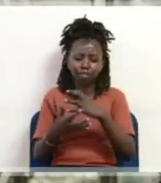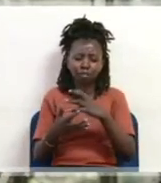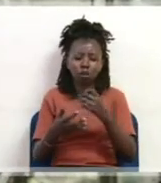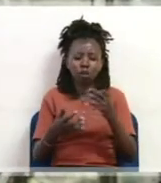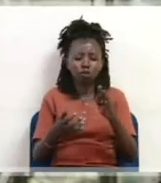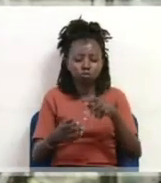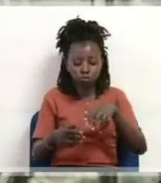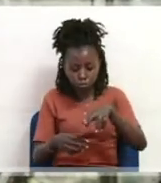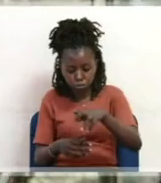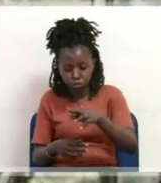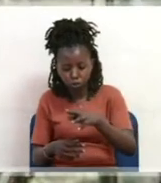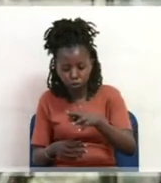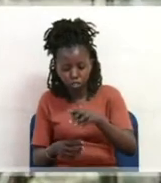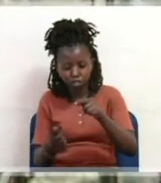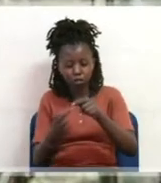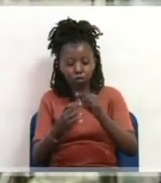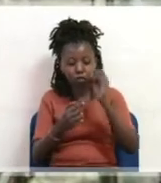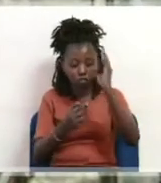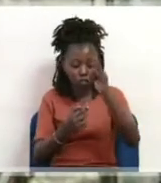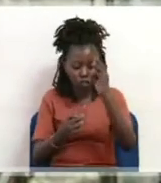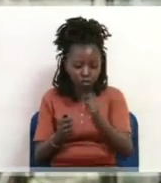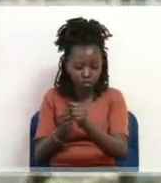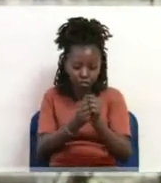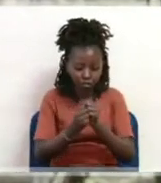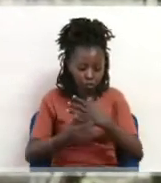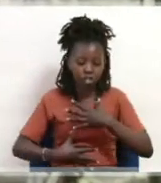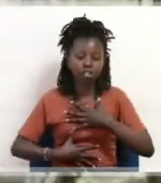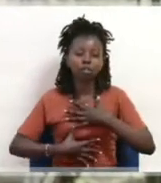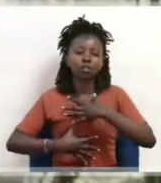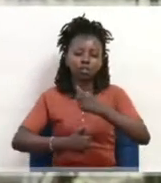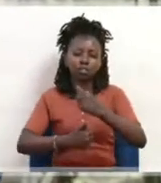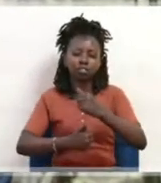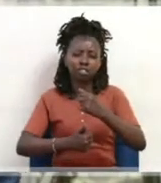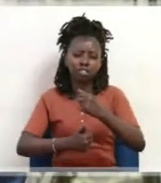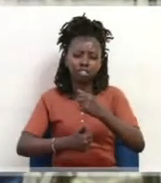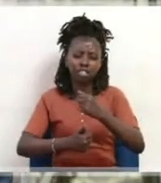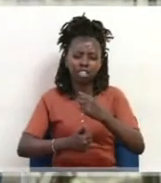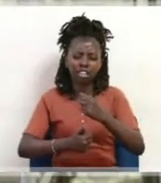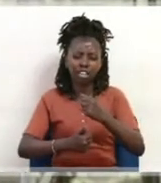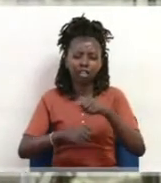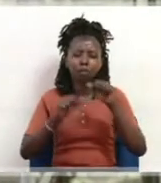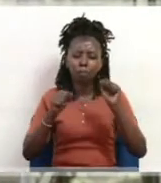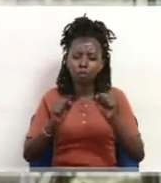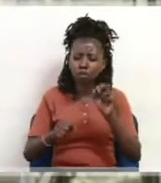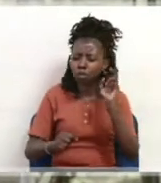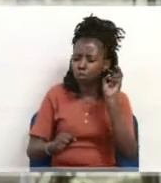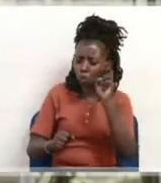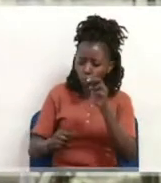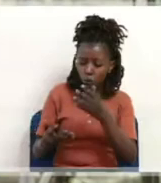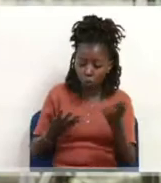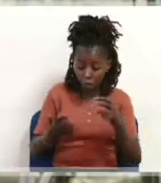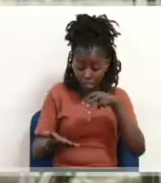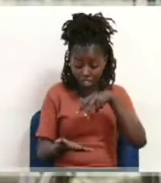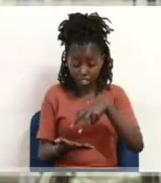towards your future with confidence. But as you do so, look at where you stand and